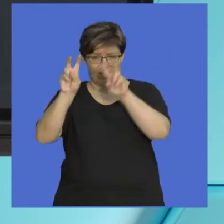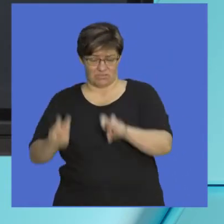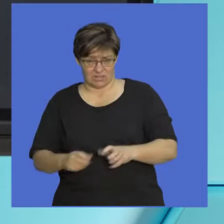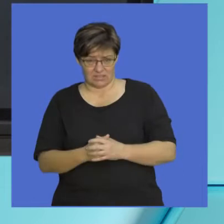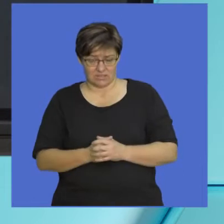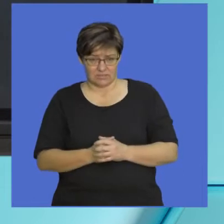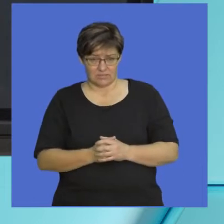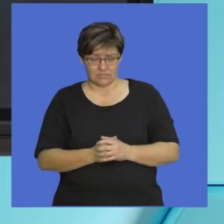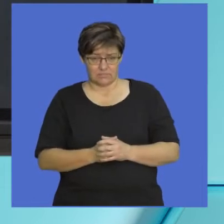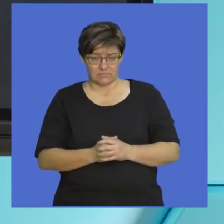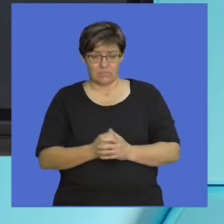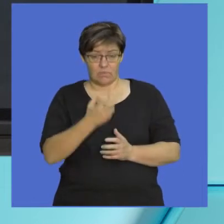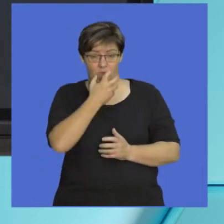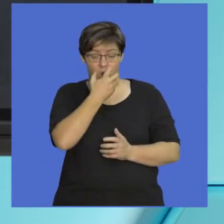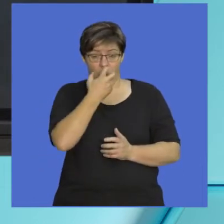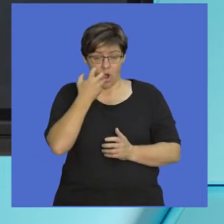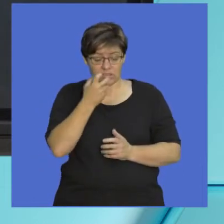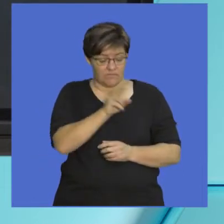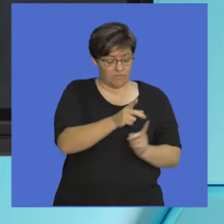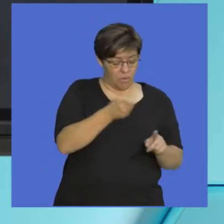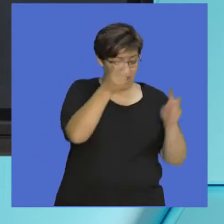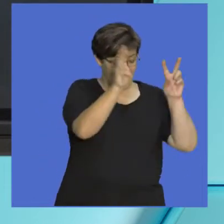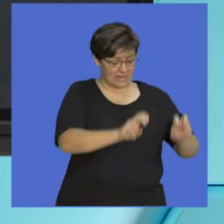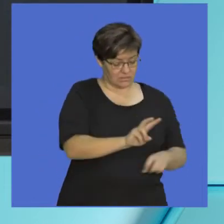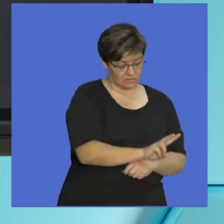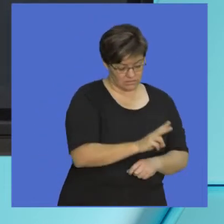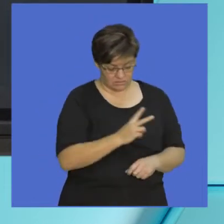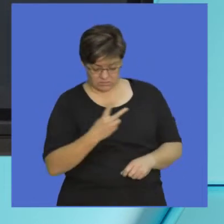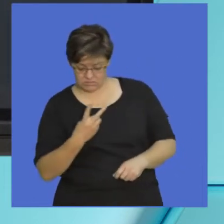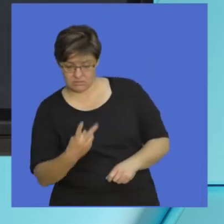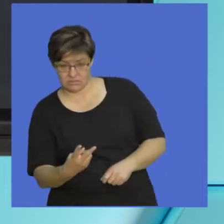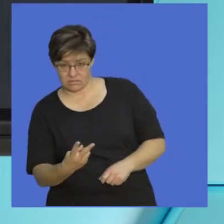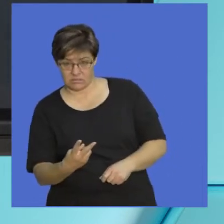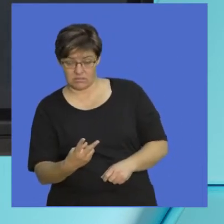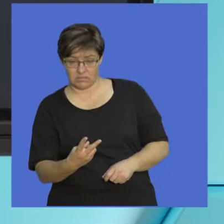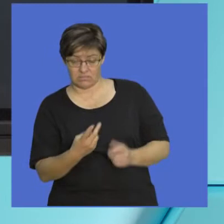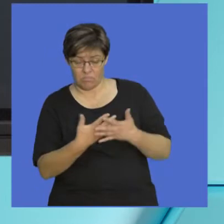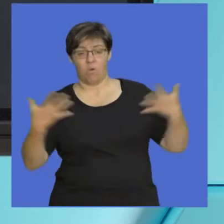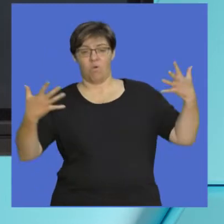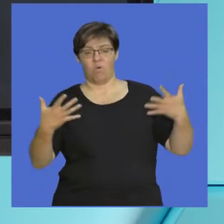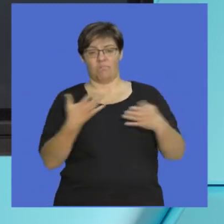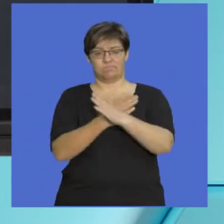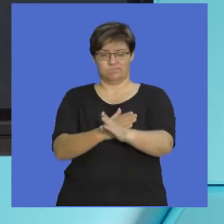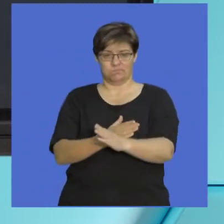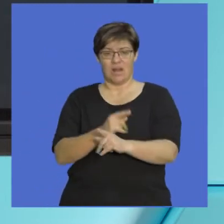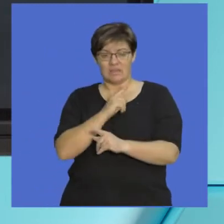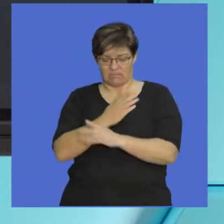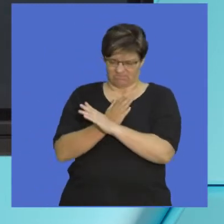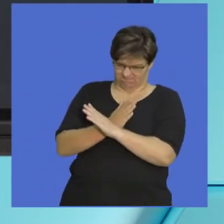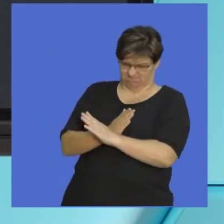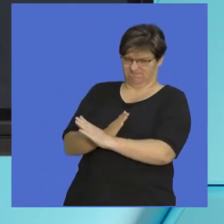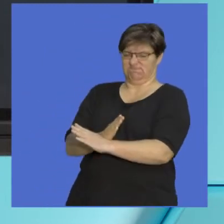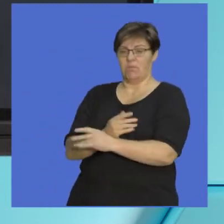day, the amount of heat energy transformed from electrical by a heating device is greater. Hence, there is